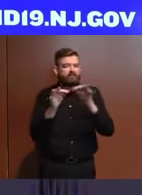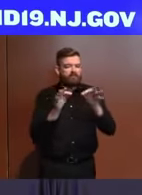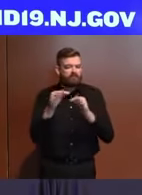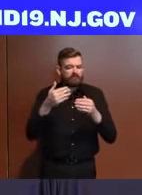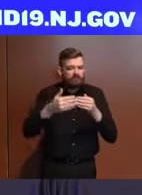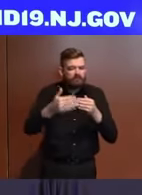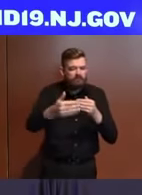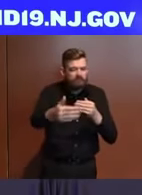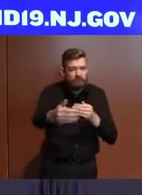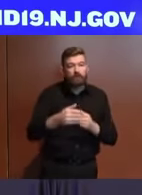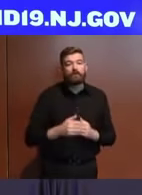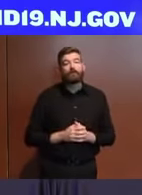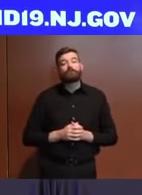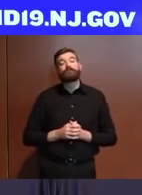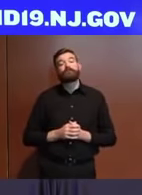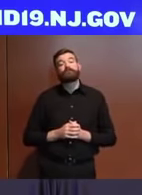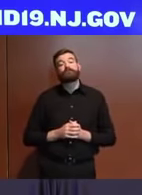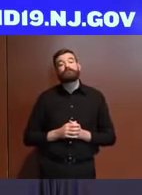website